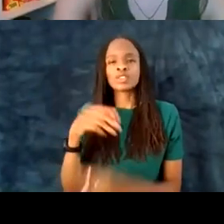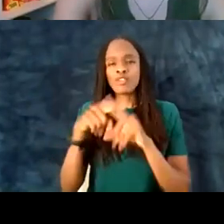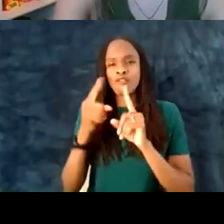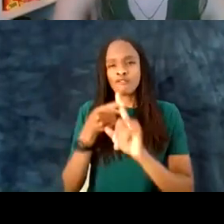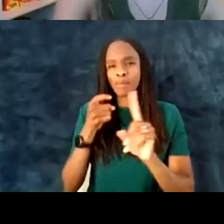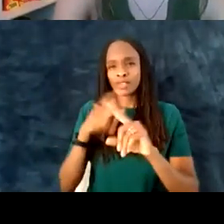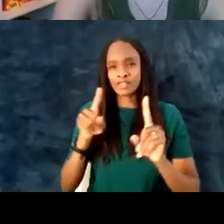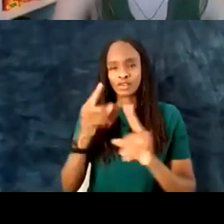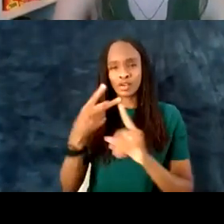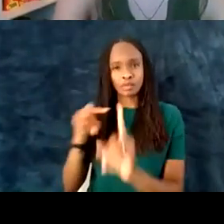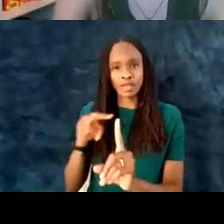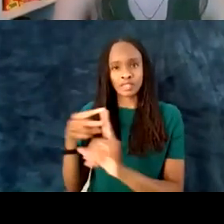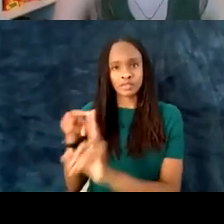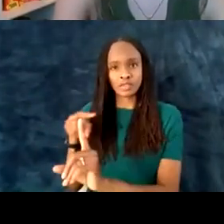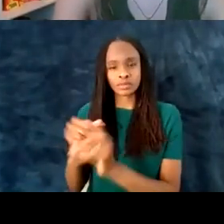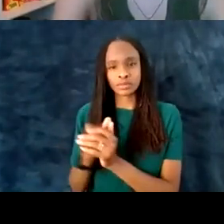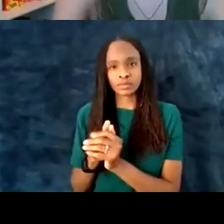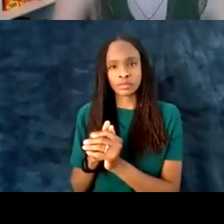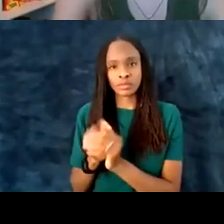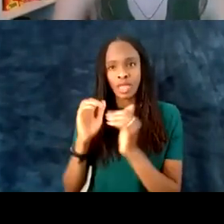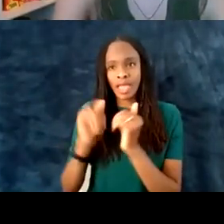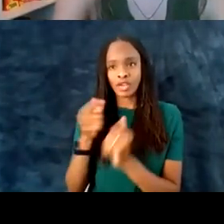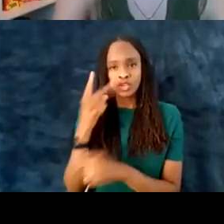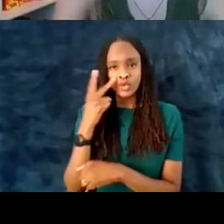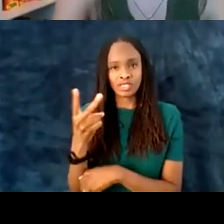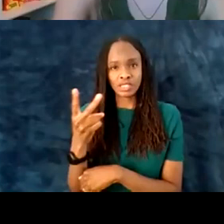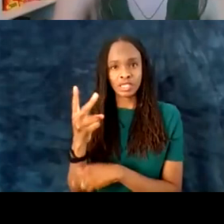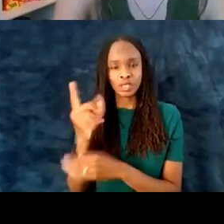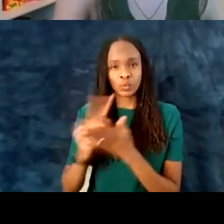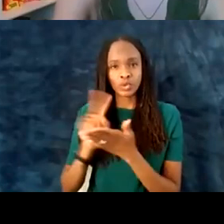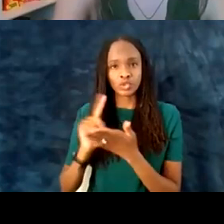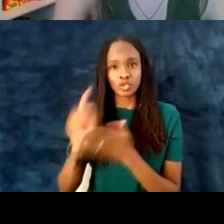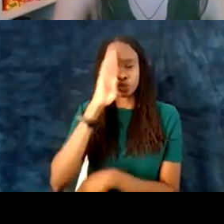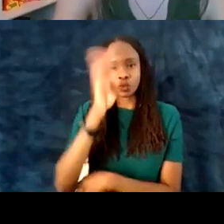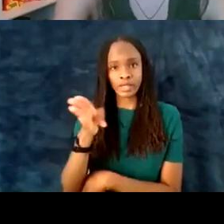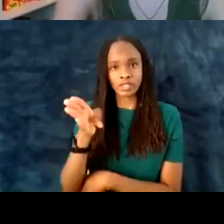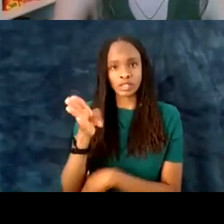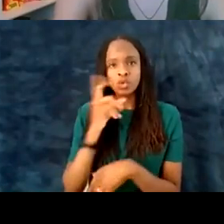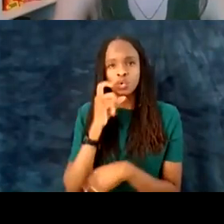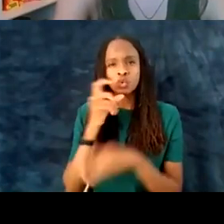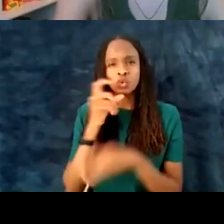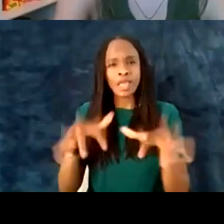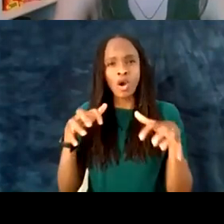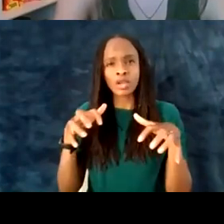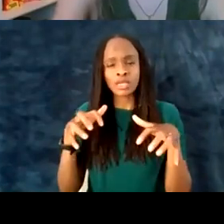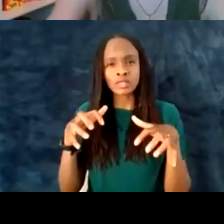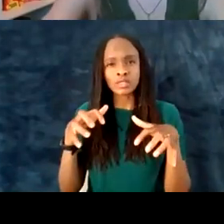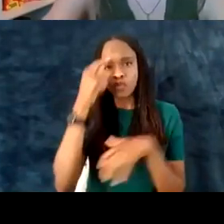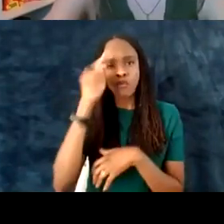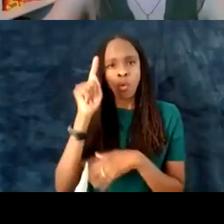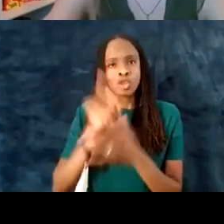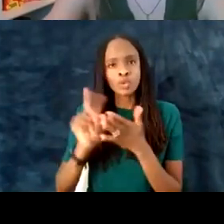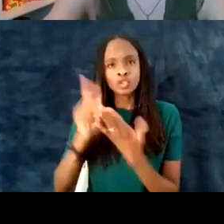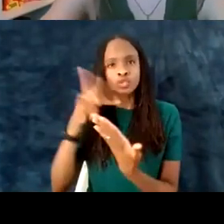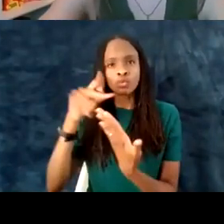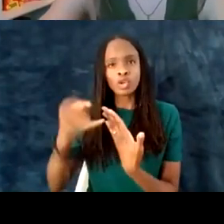perspectives, you know, how have you seen research directed, and who are the audiences have been for those research projects